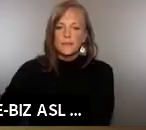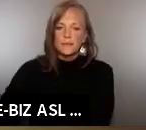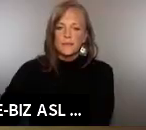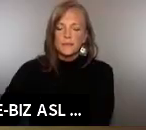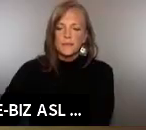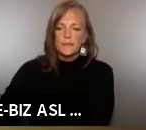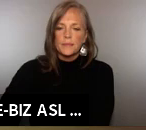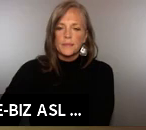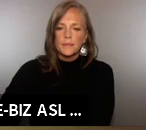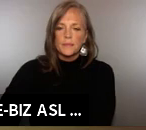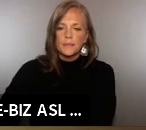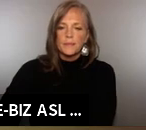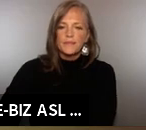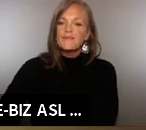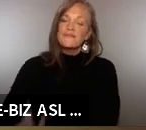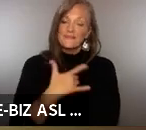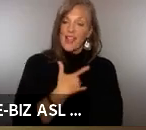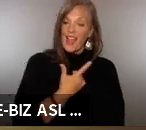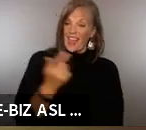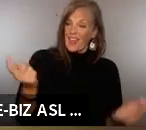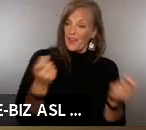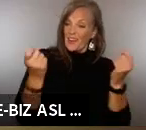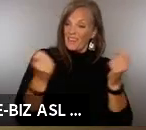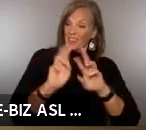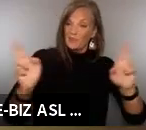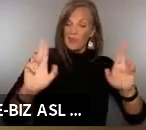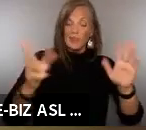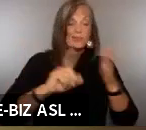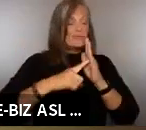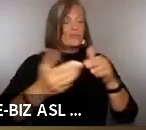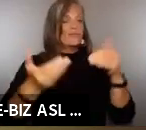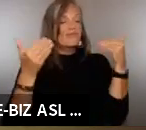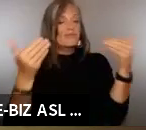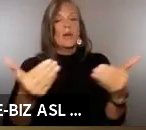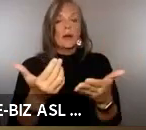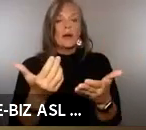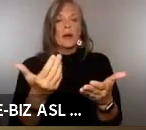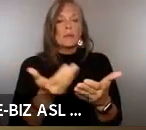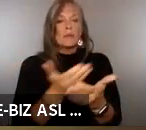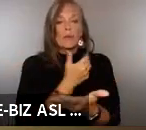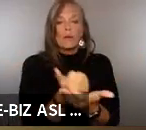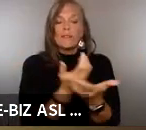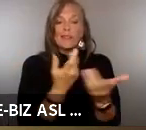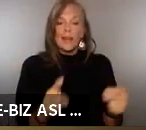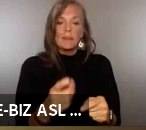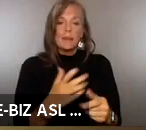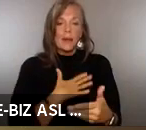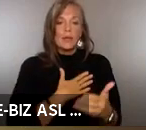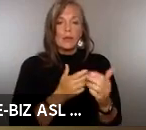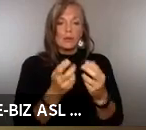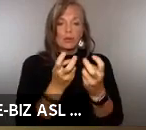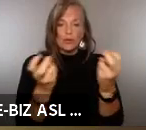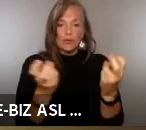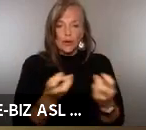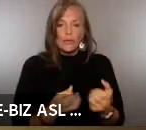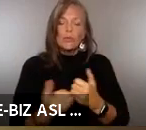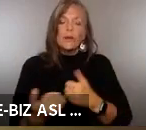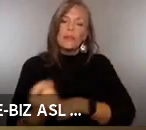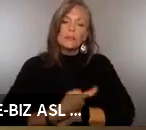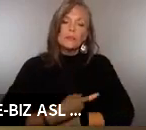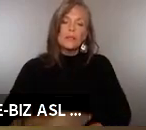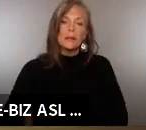on full force before everything. I'm so happy that you're here with us today. Thank you. What